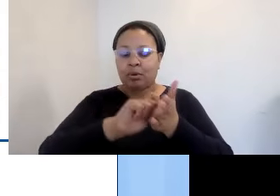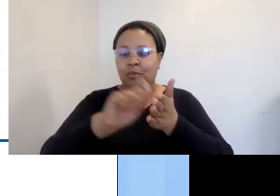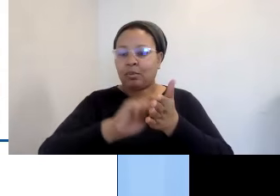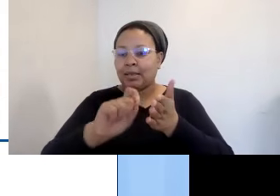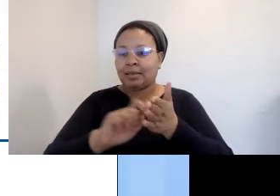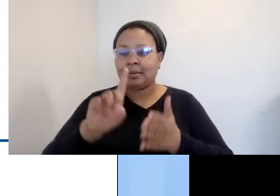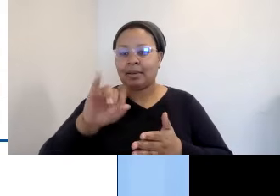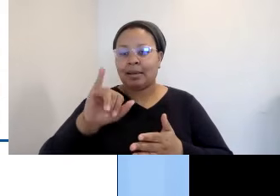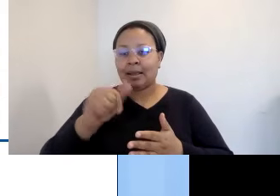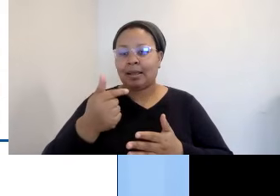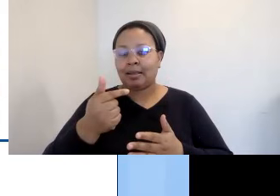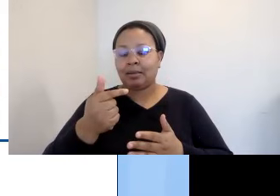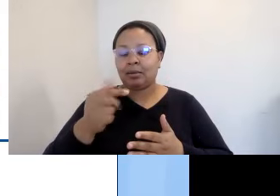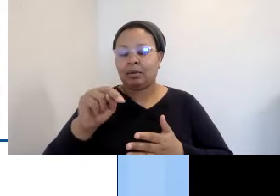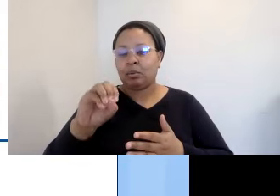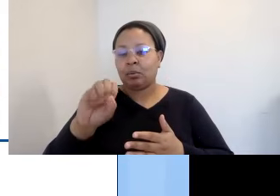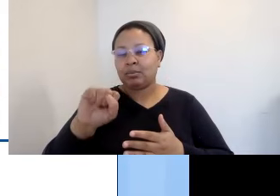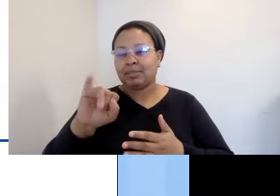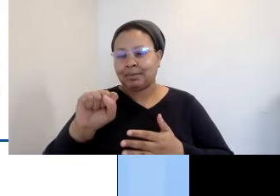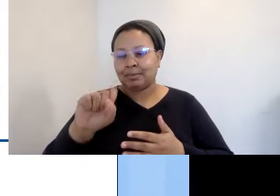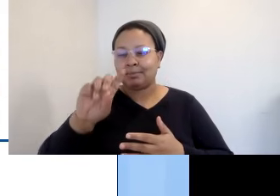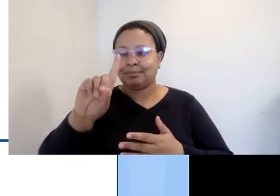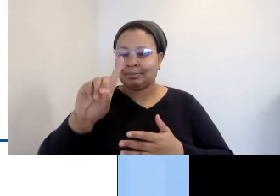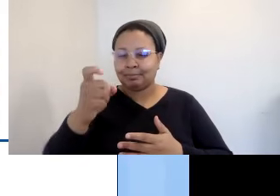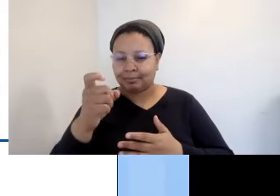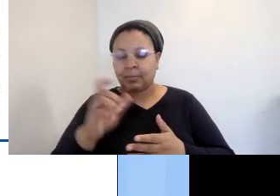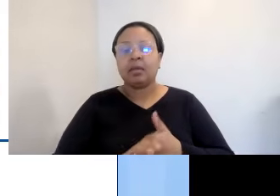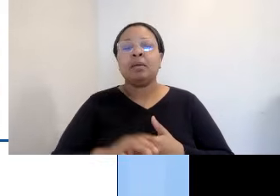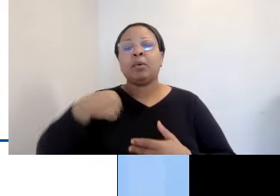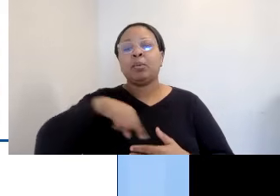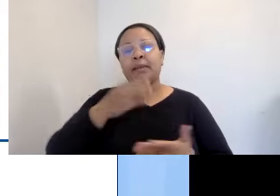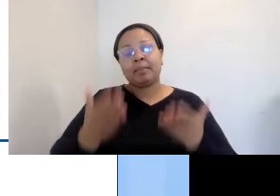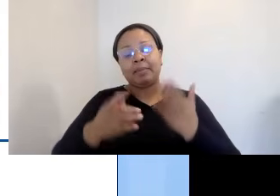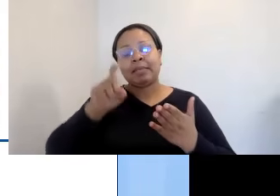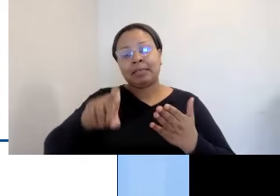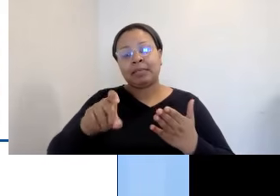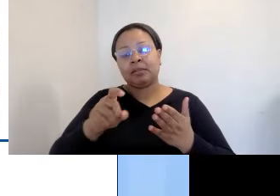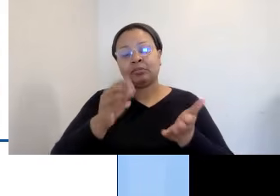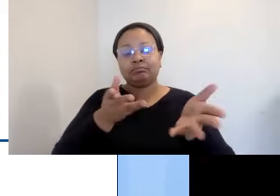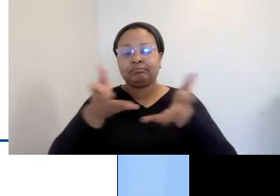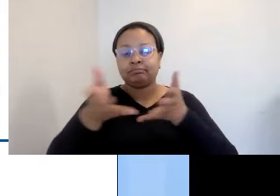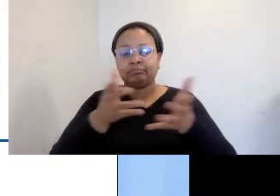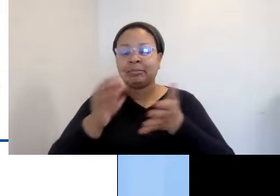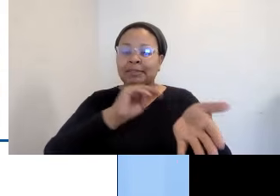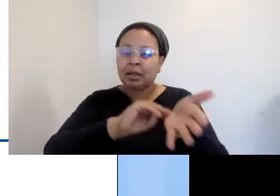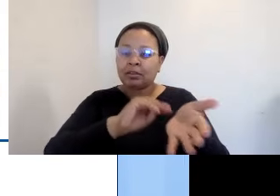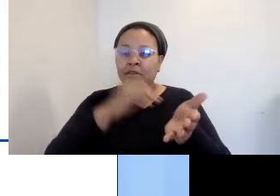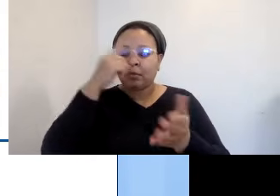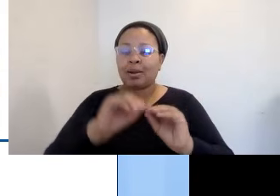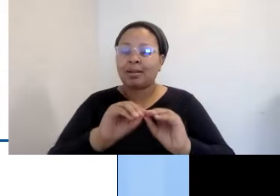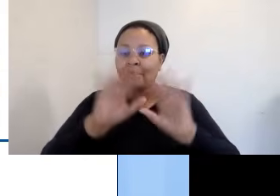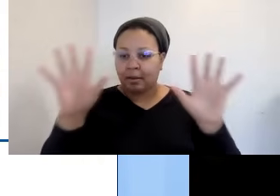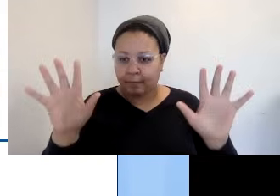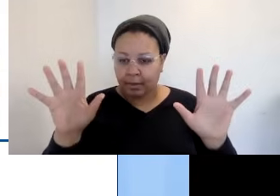hand just in case we need some clarification or there's some type of issue. And we want to make sure we get all the information that we